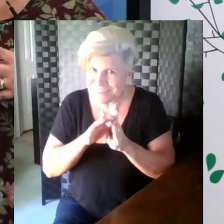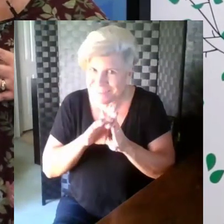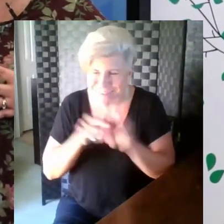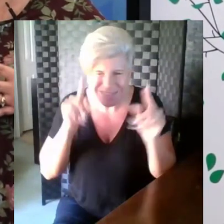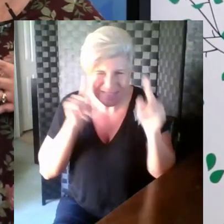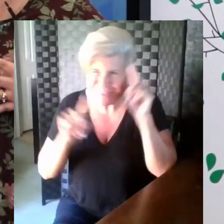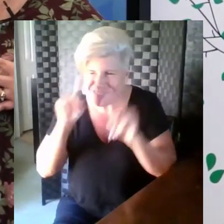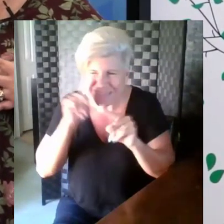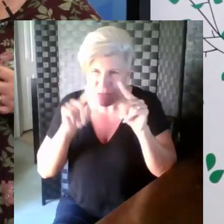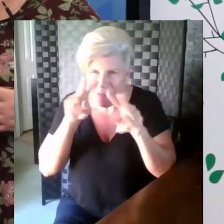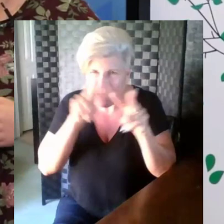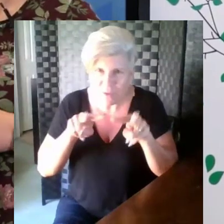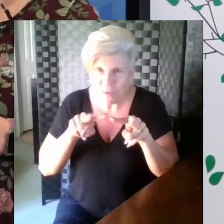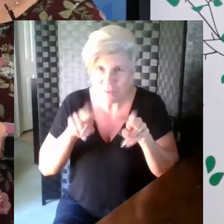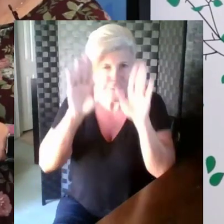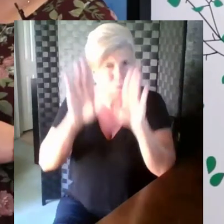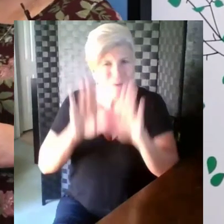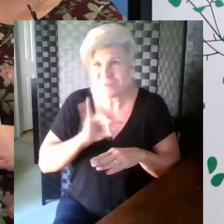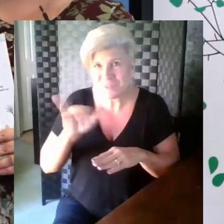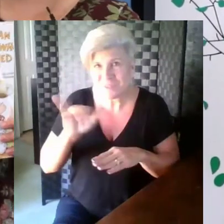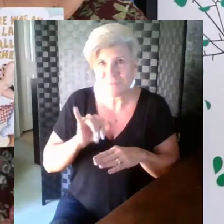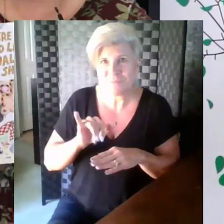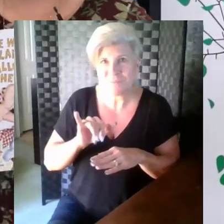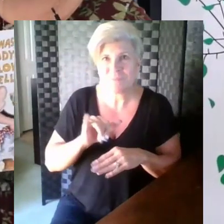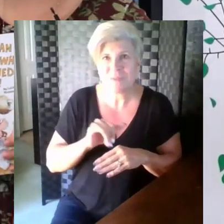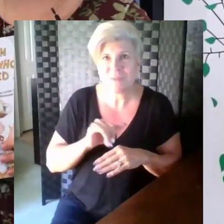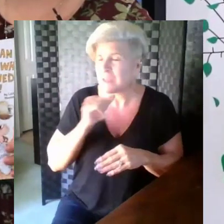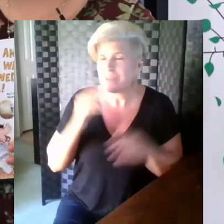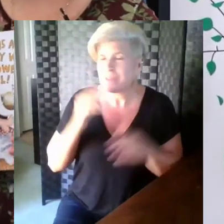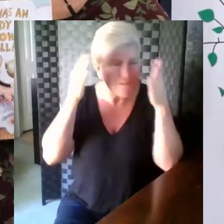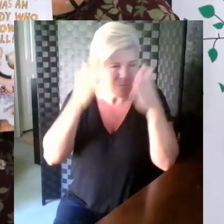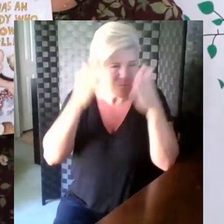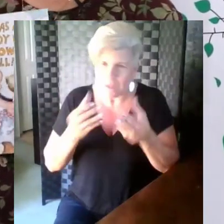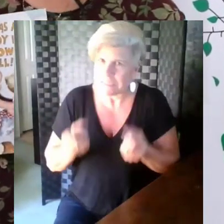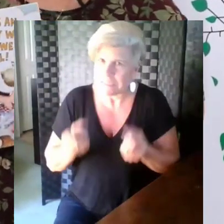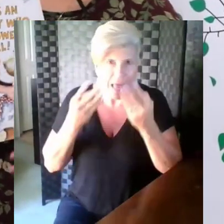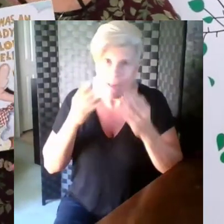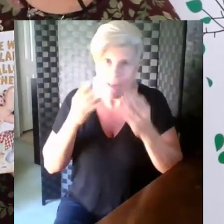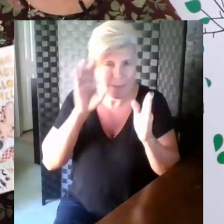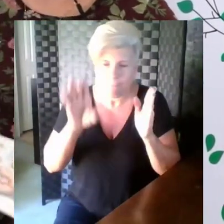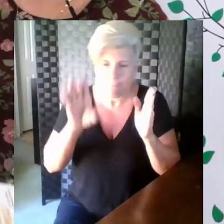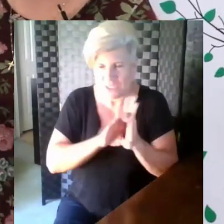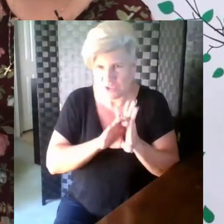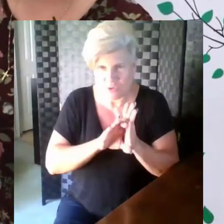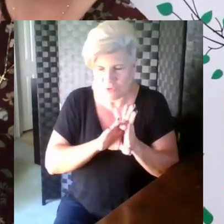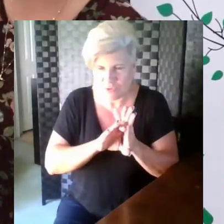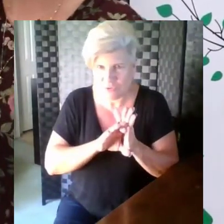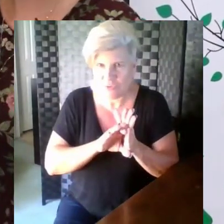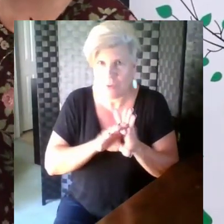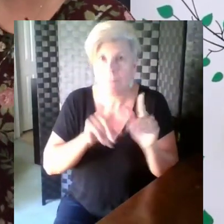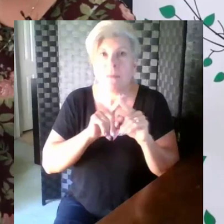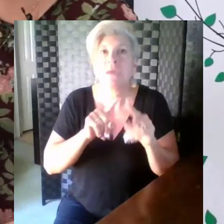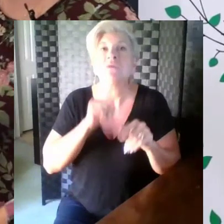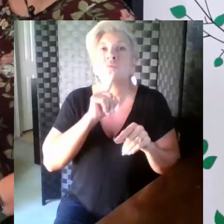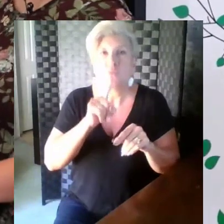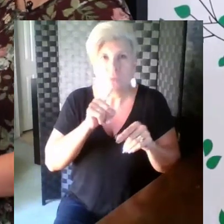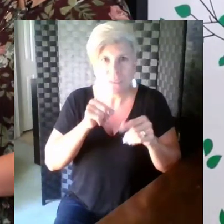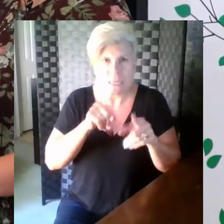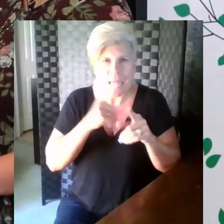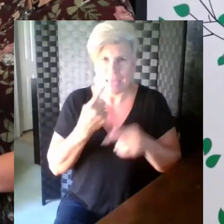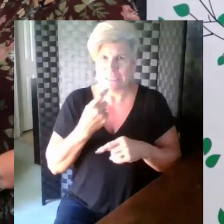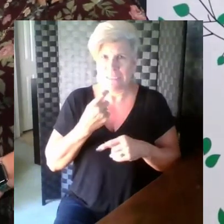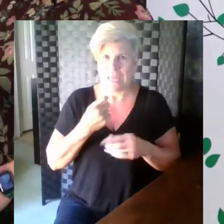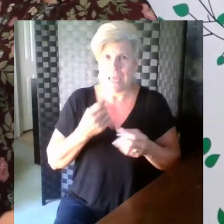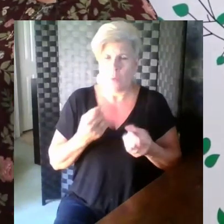about. And that's great too. So something we're not focusing on is how many pictures there are, but we are definitely